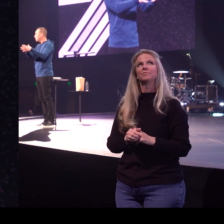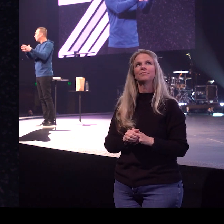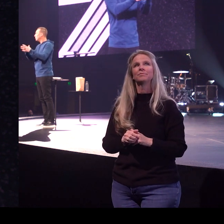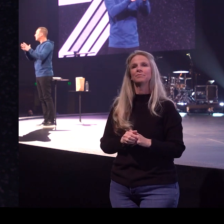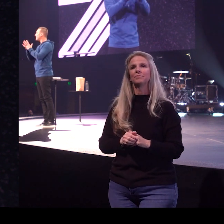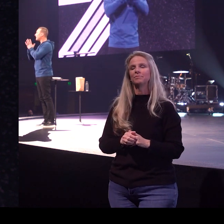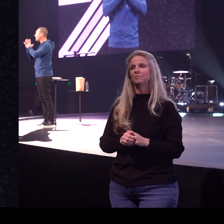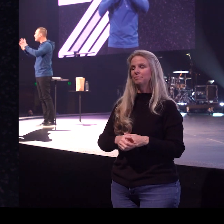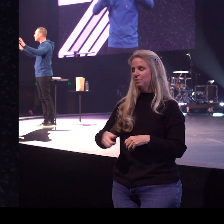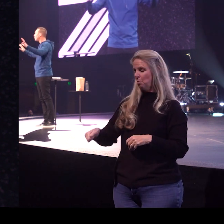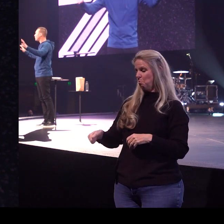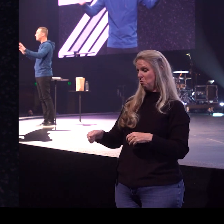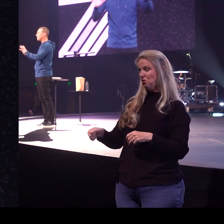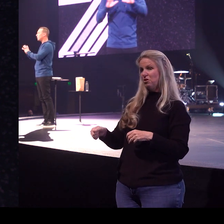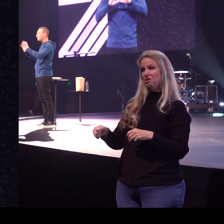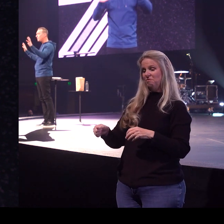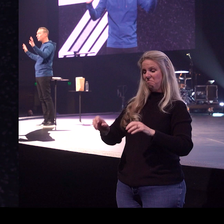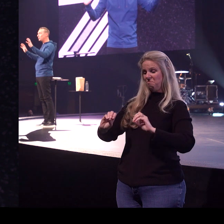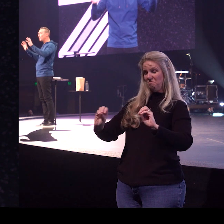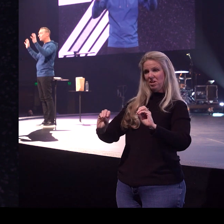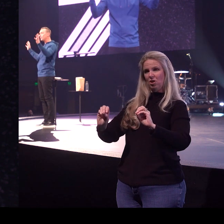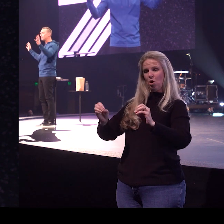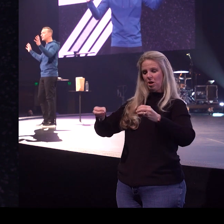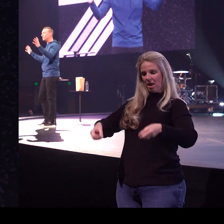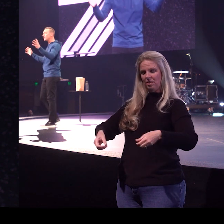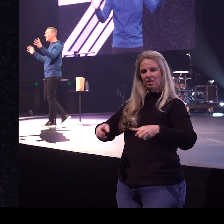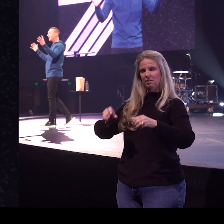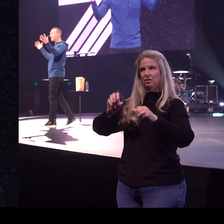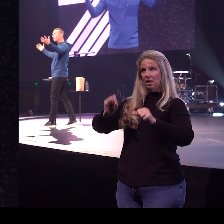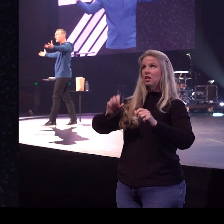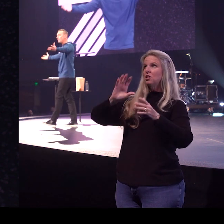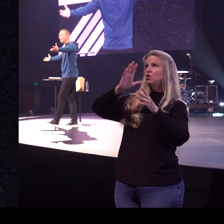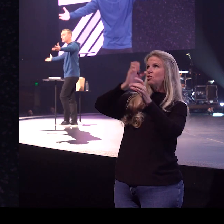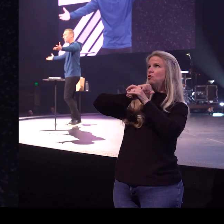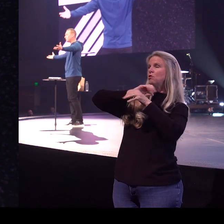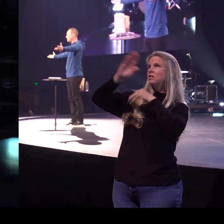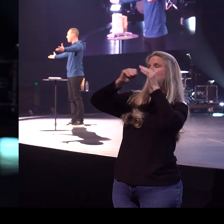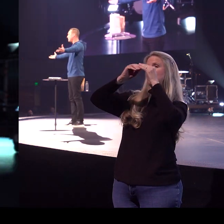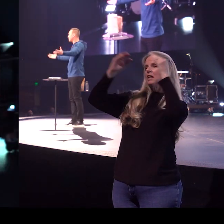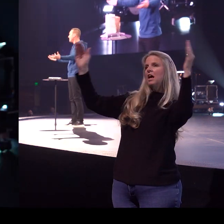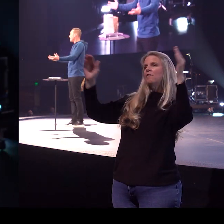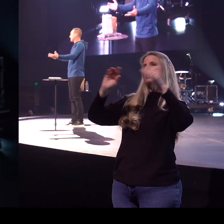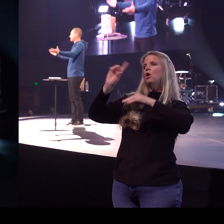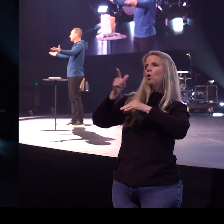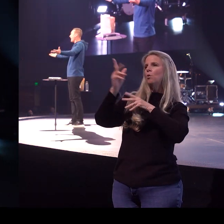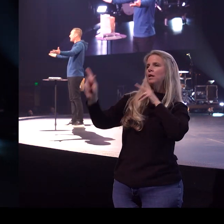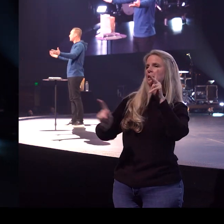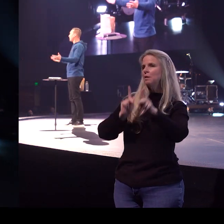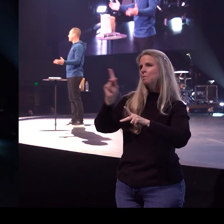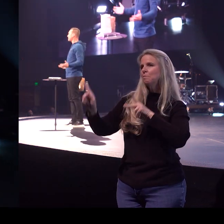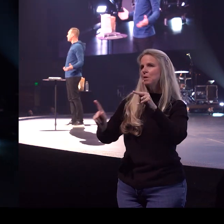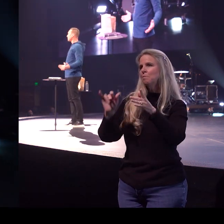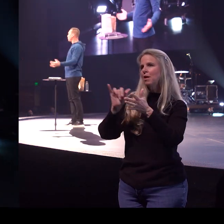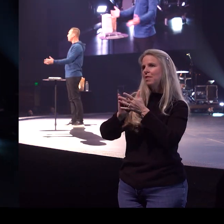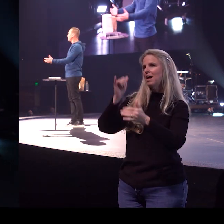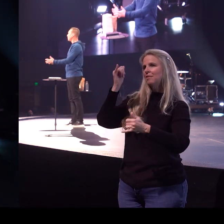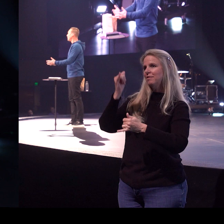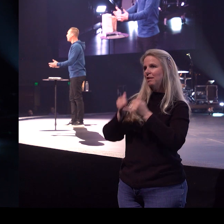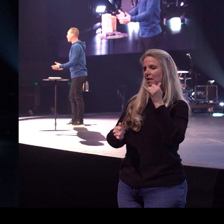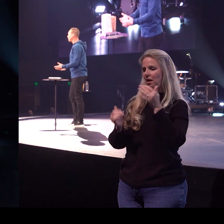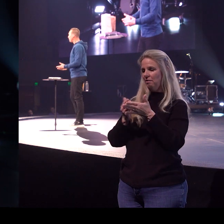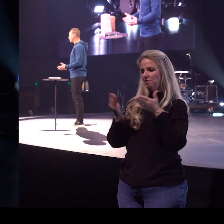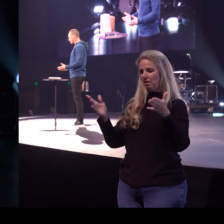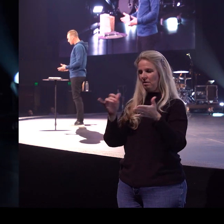Zero. You don't get to take anything with you except for the people you influence for Jesus. And yet for some of us, we just be honest, that's the last place we